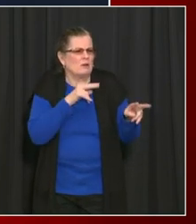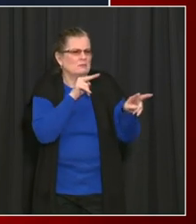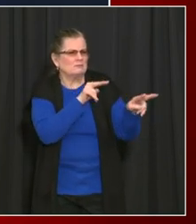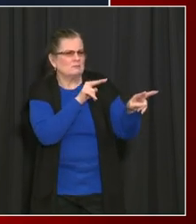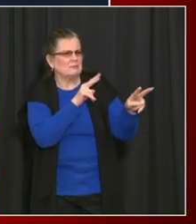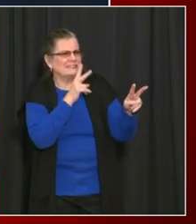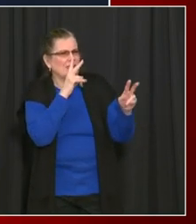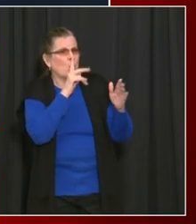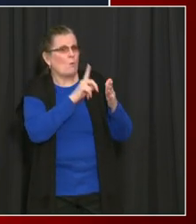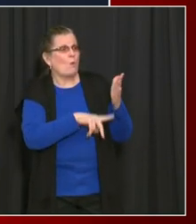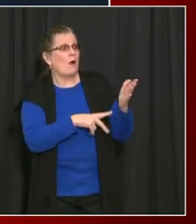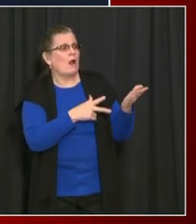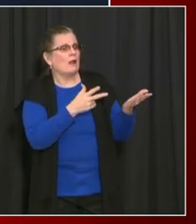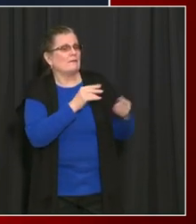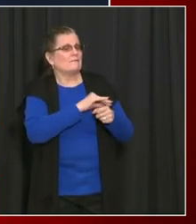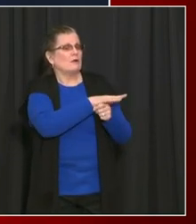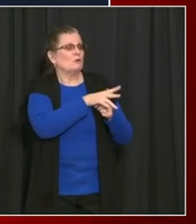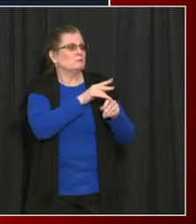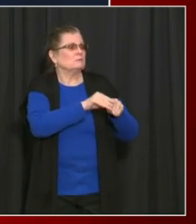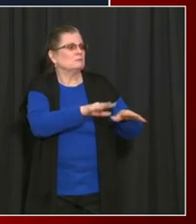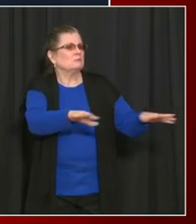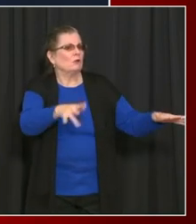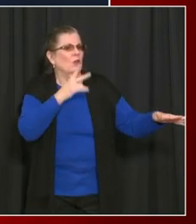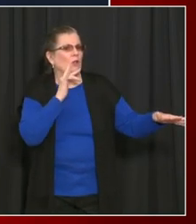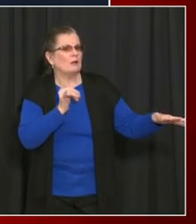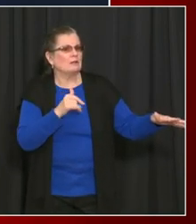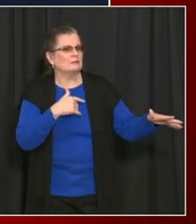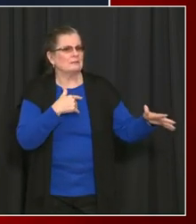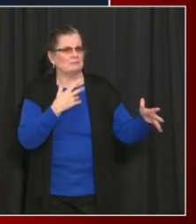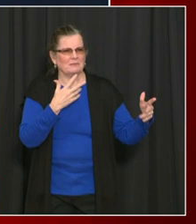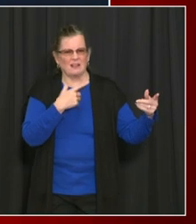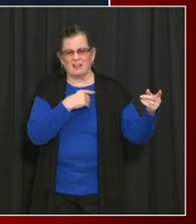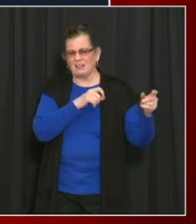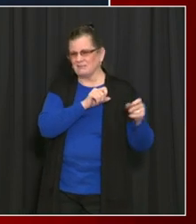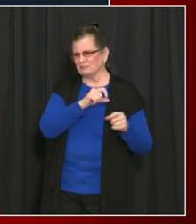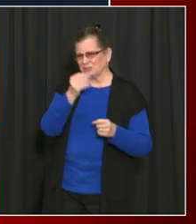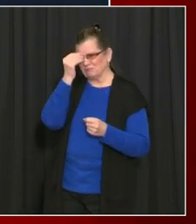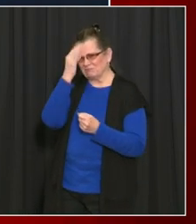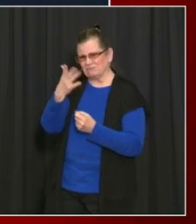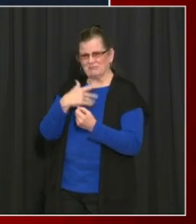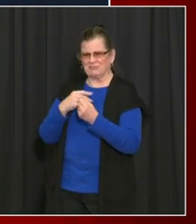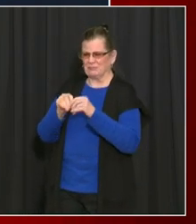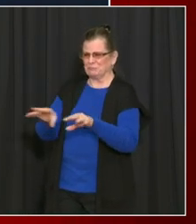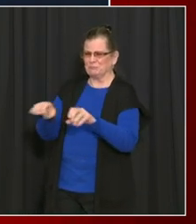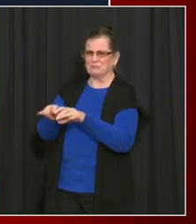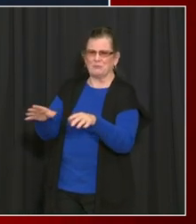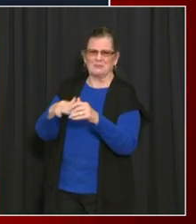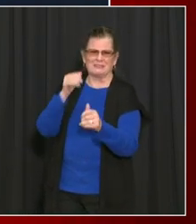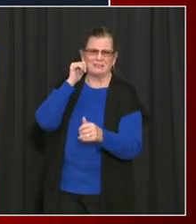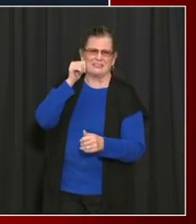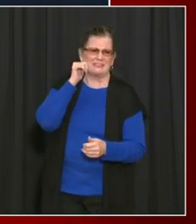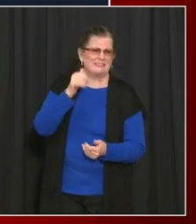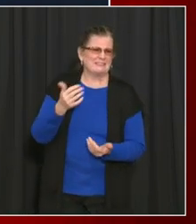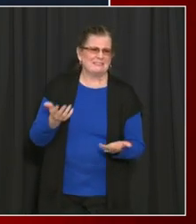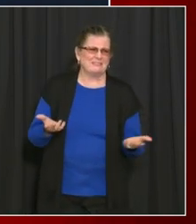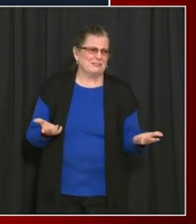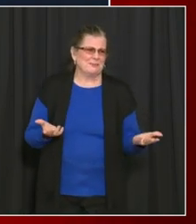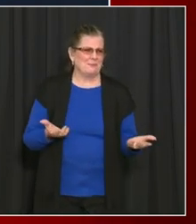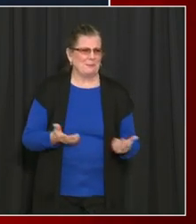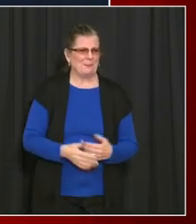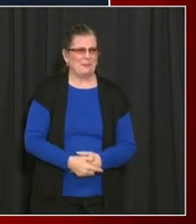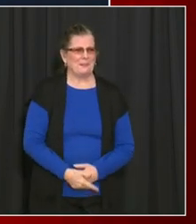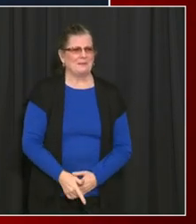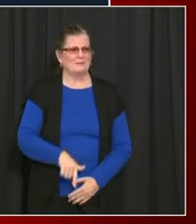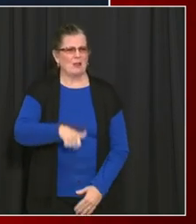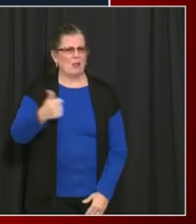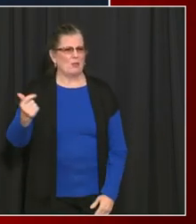how we're doing? We'll keep releasing the same information. So, and then yes. I just